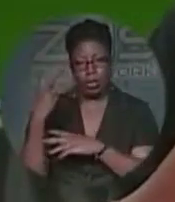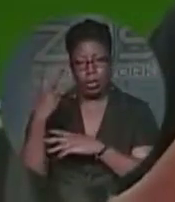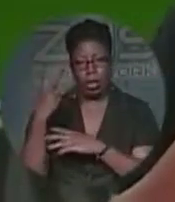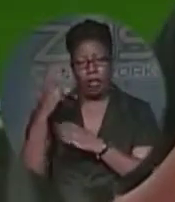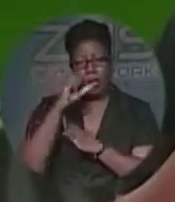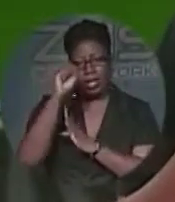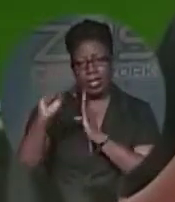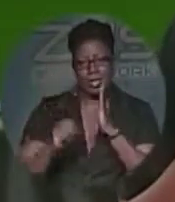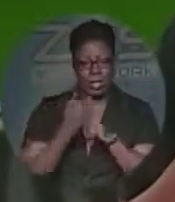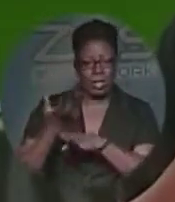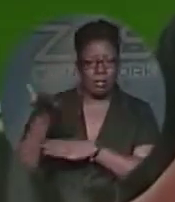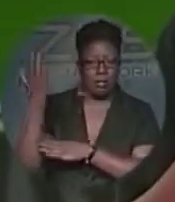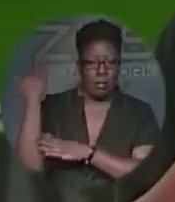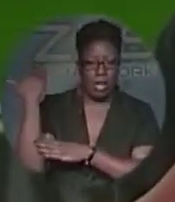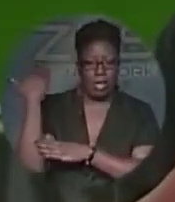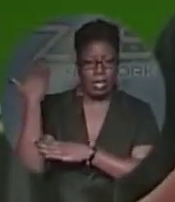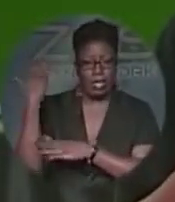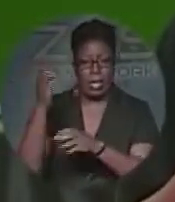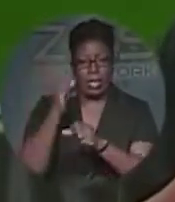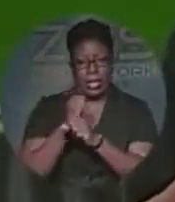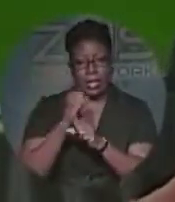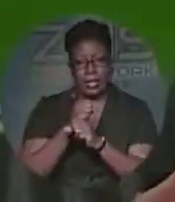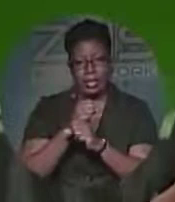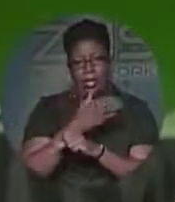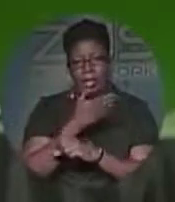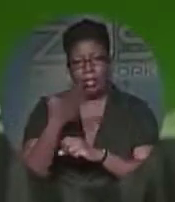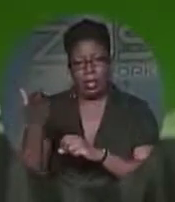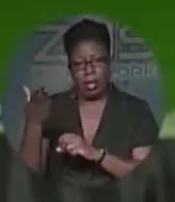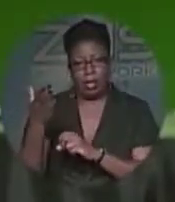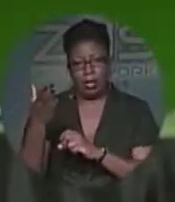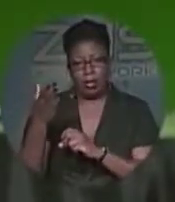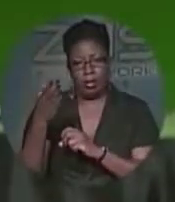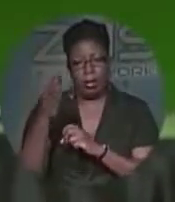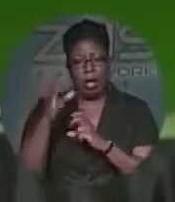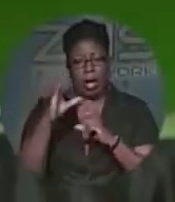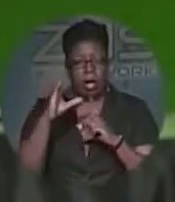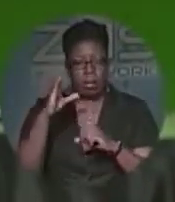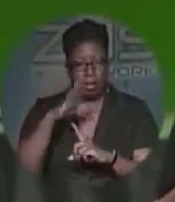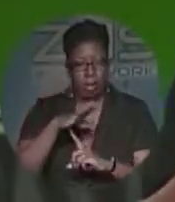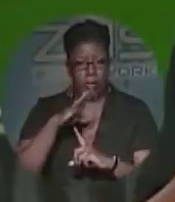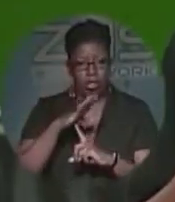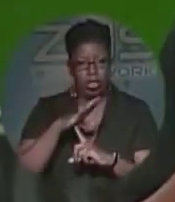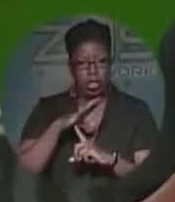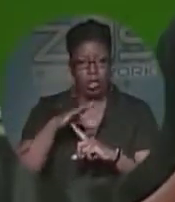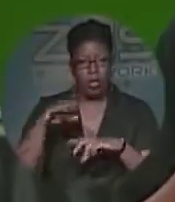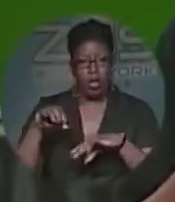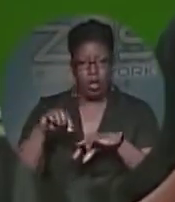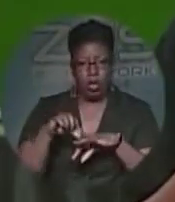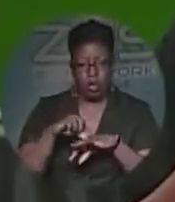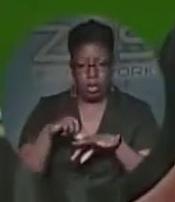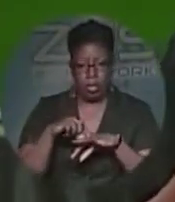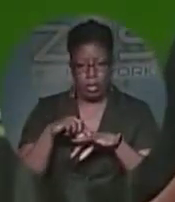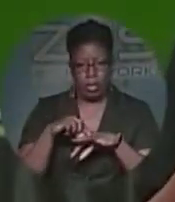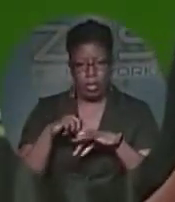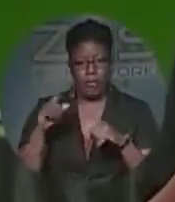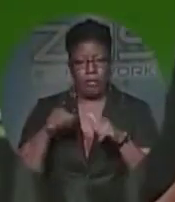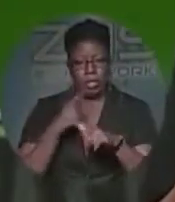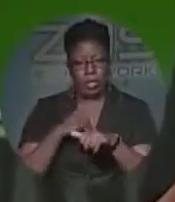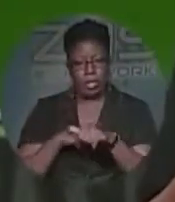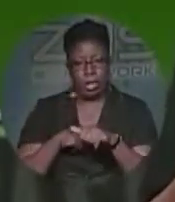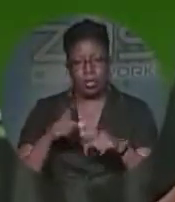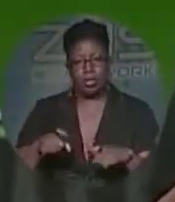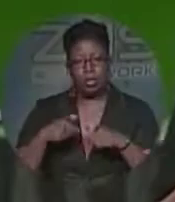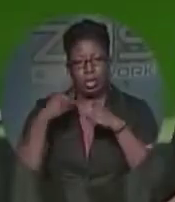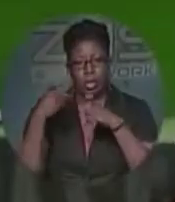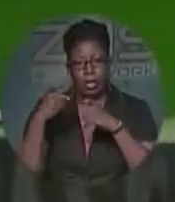past in receiving their championship rings. And ladies and gentlemen, this is the first time that we have been able to award championship